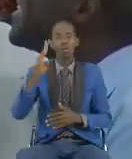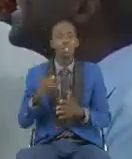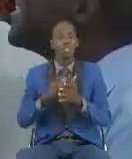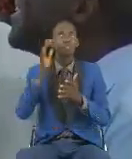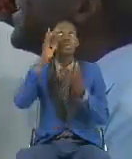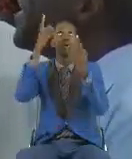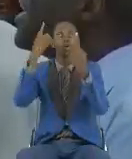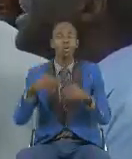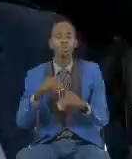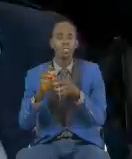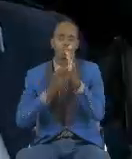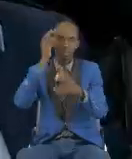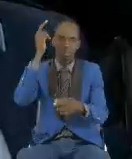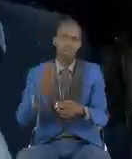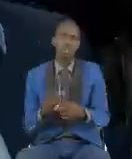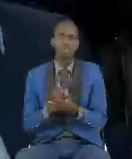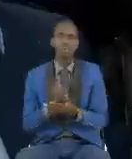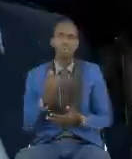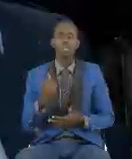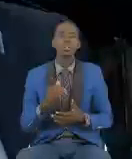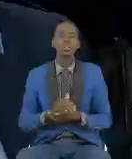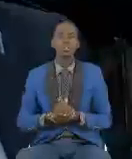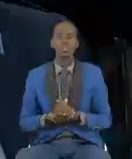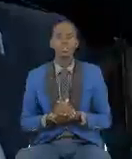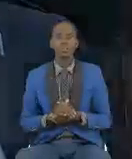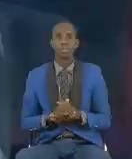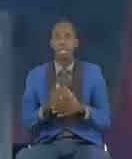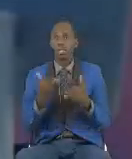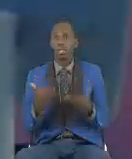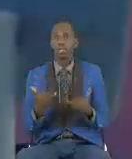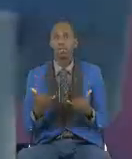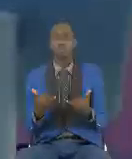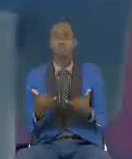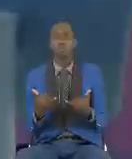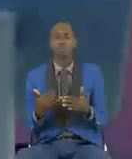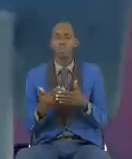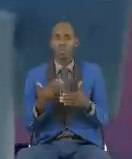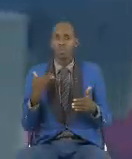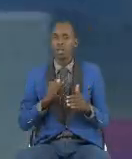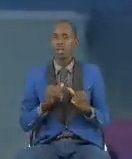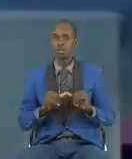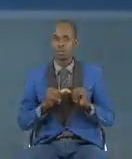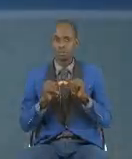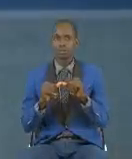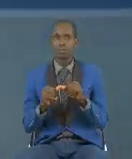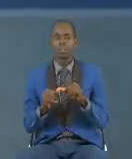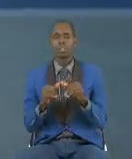in Jesus' name. Amen. Now, before I go on, it